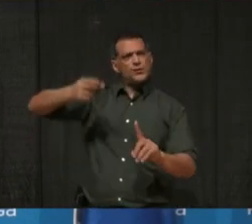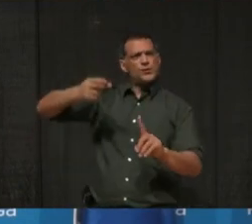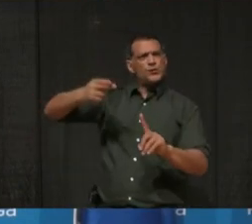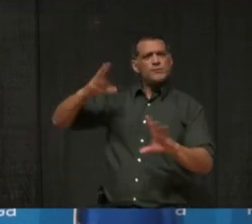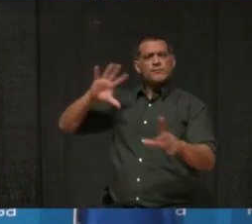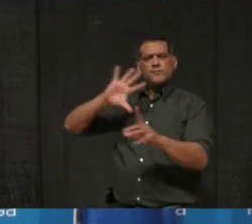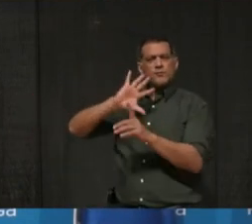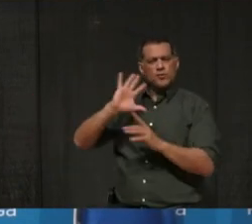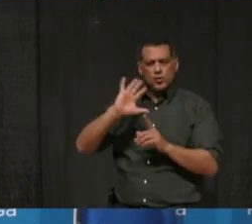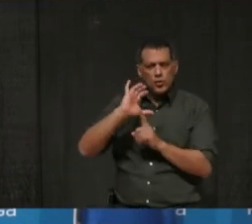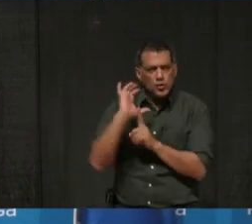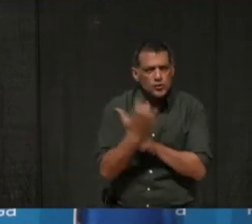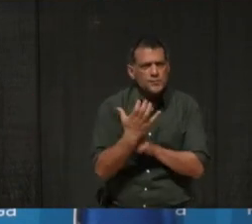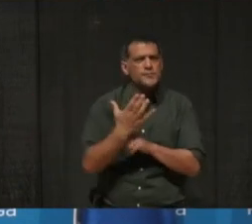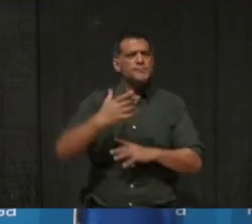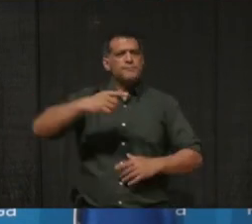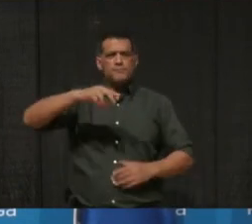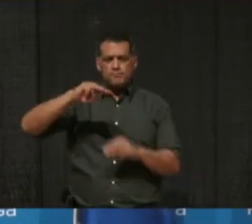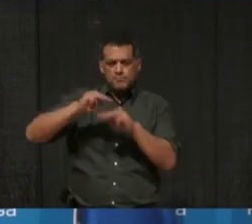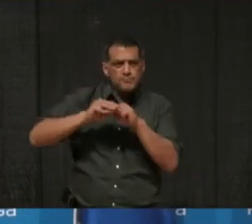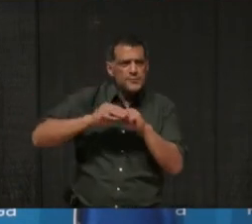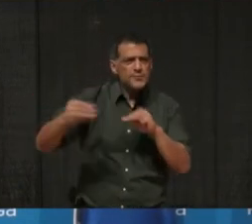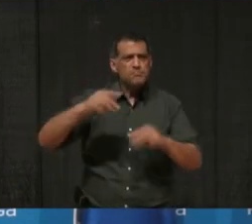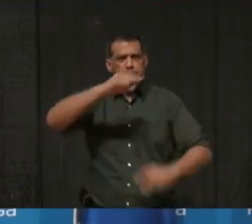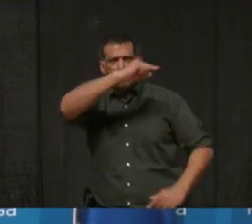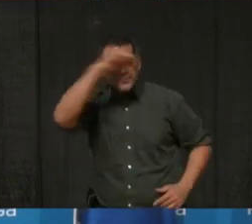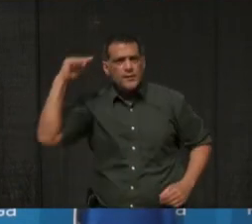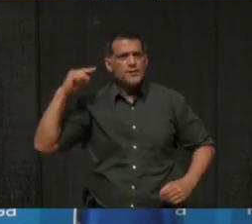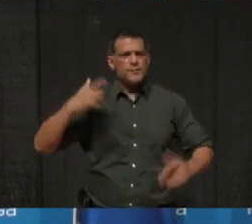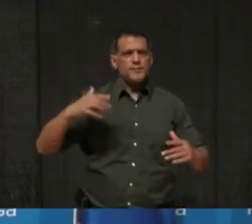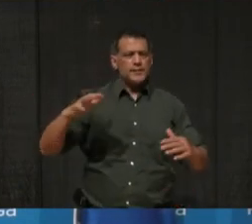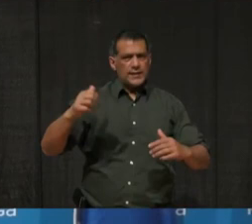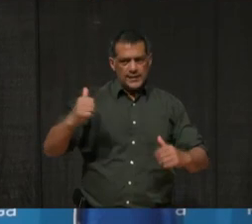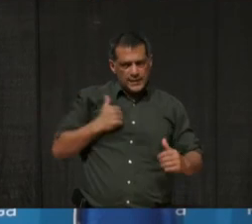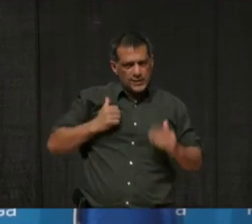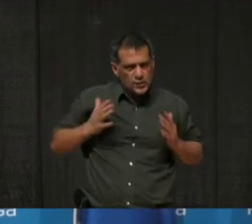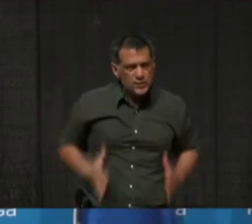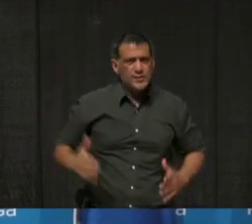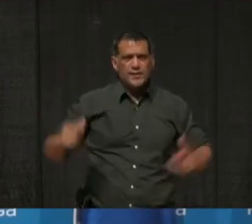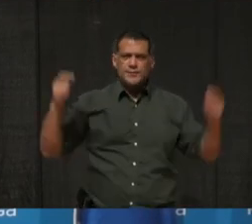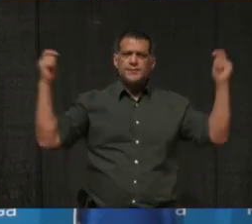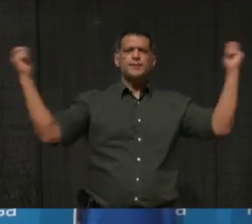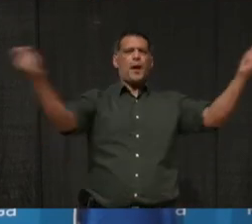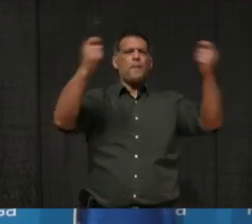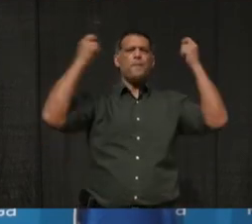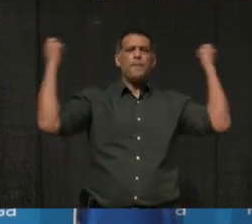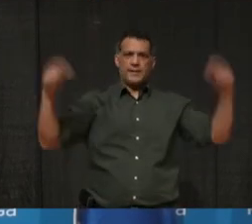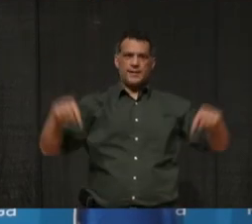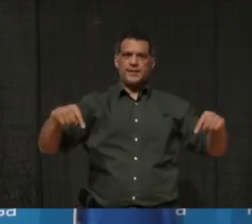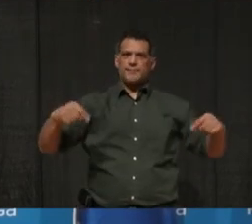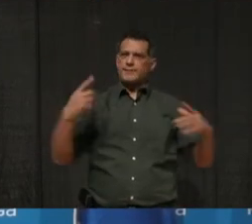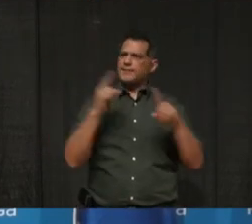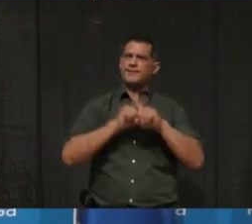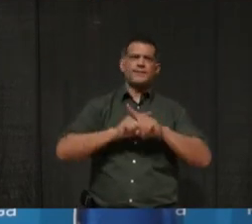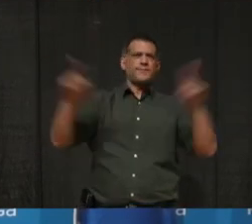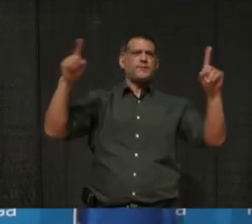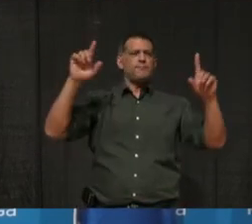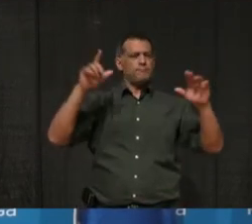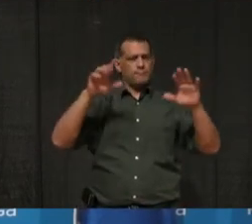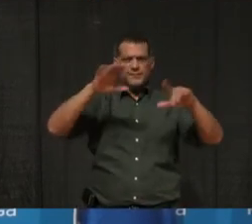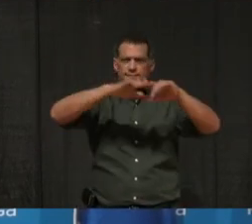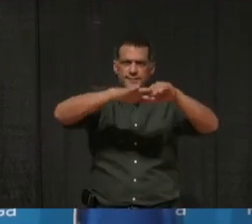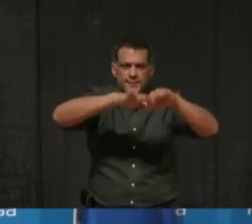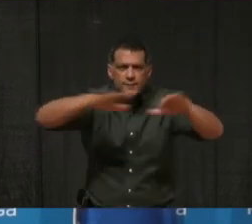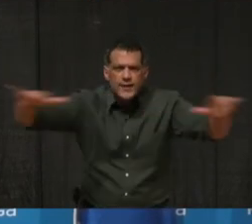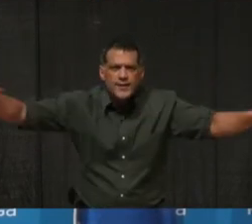and Black Canadians. In Mississauga, we celebrate the things that make us different, while at the same time we embrace our